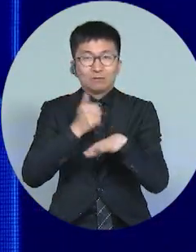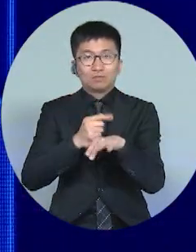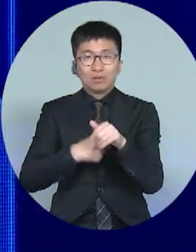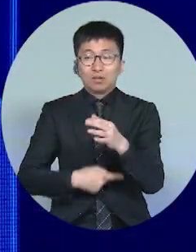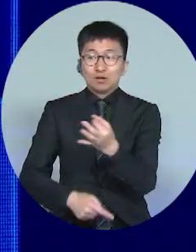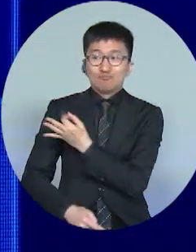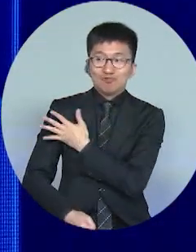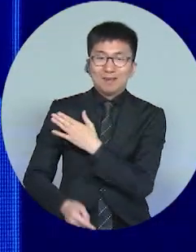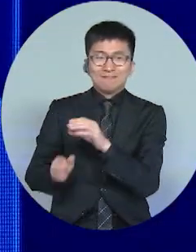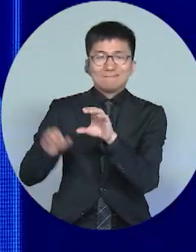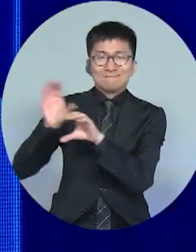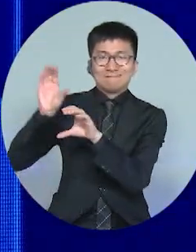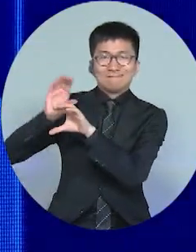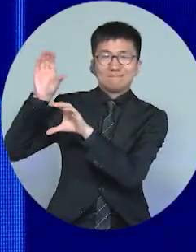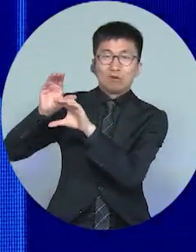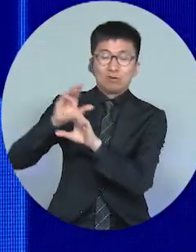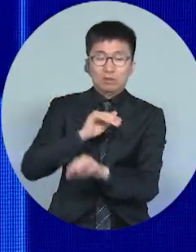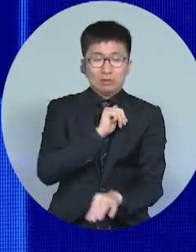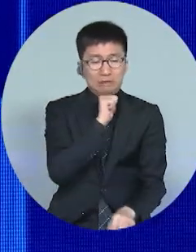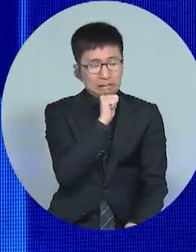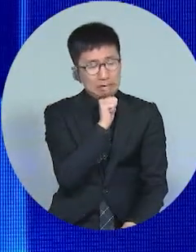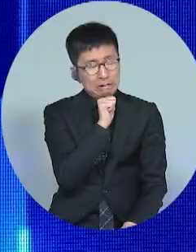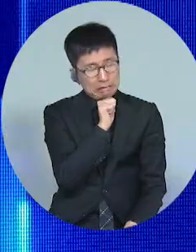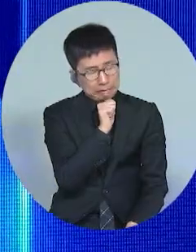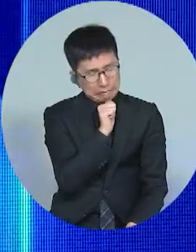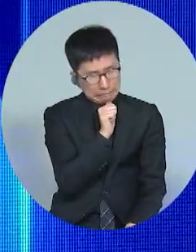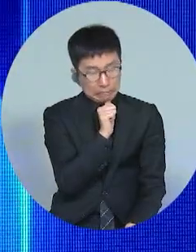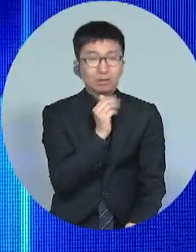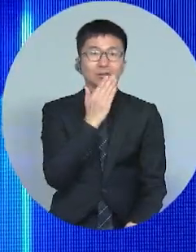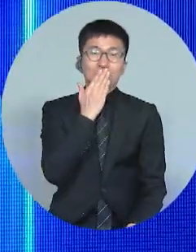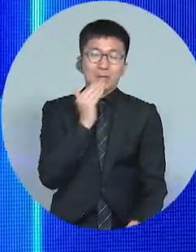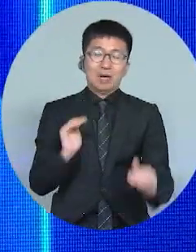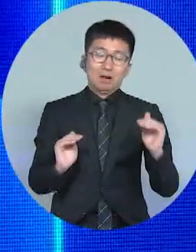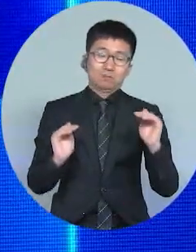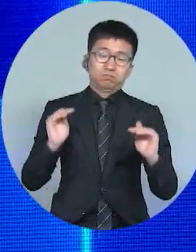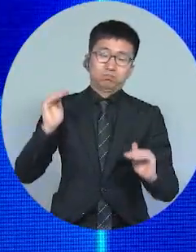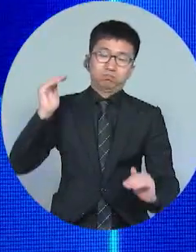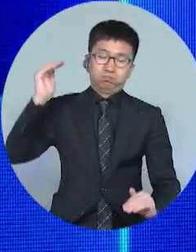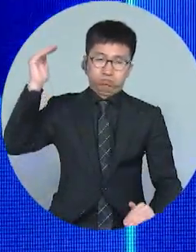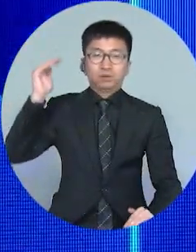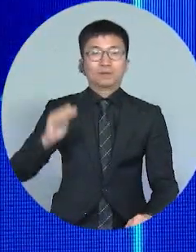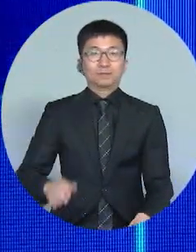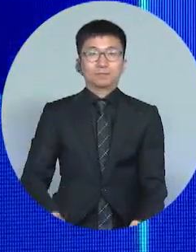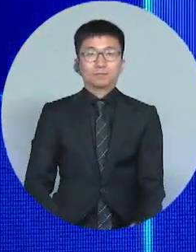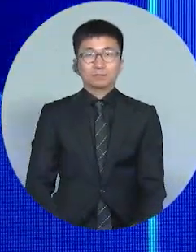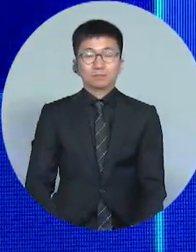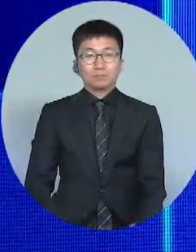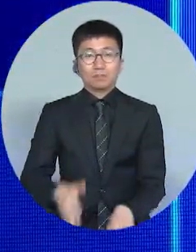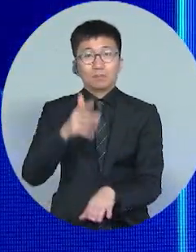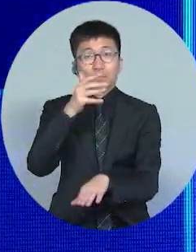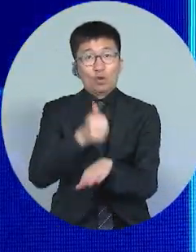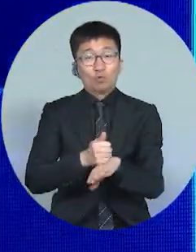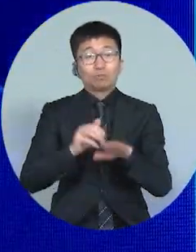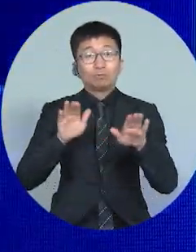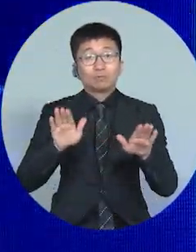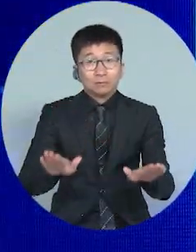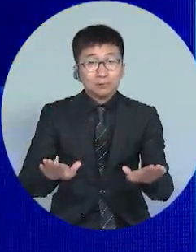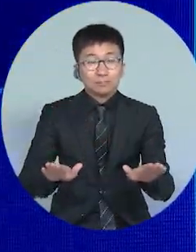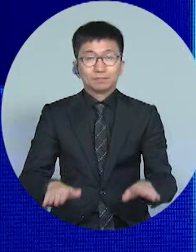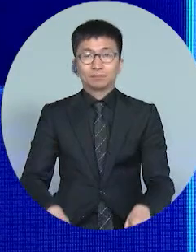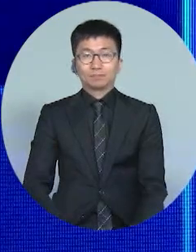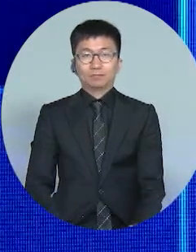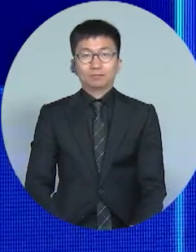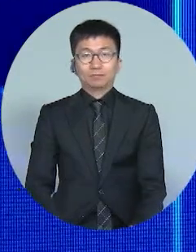and very importantly for understanding where we are today, is it ushered in a new